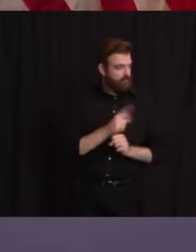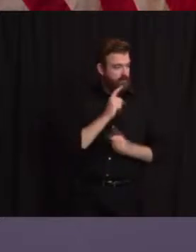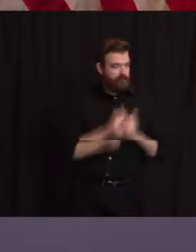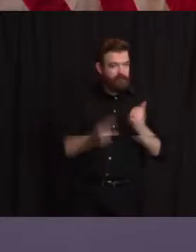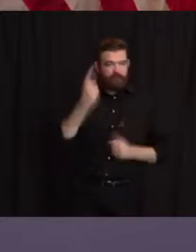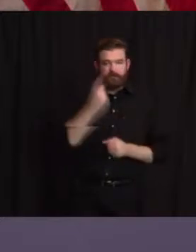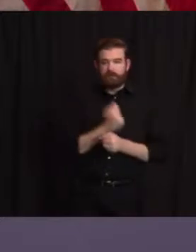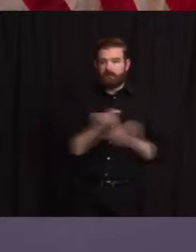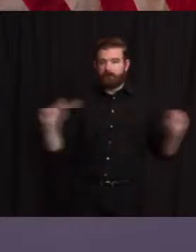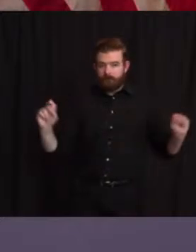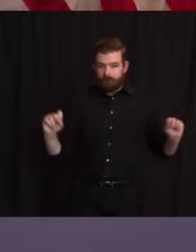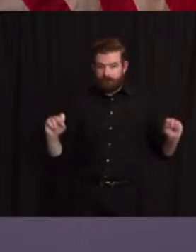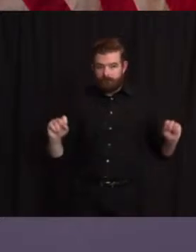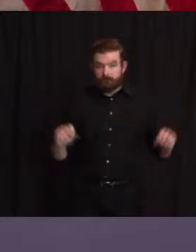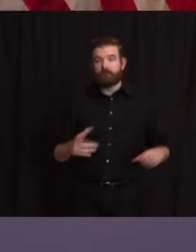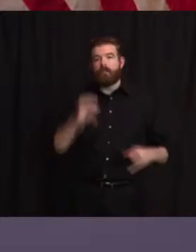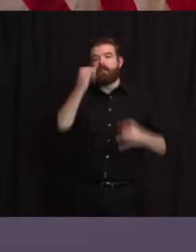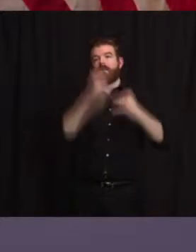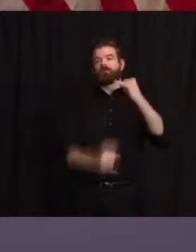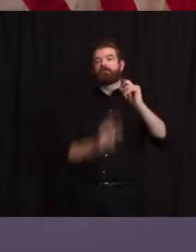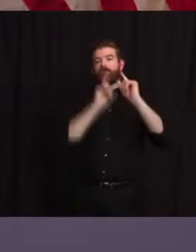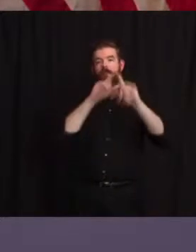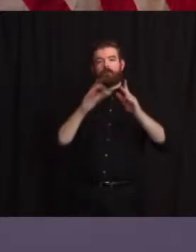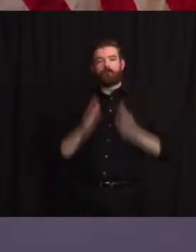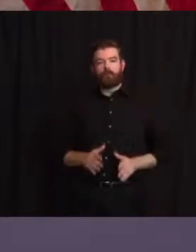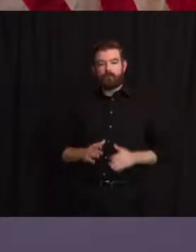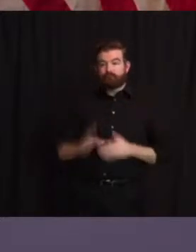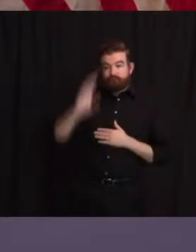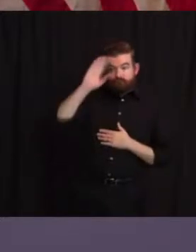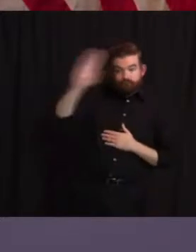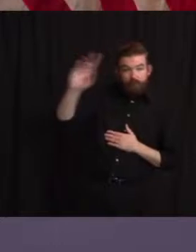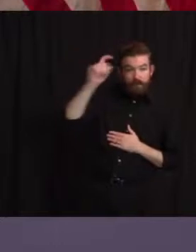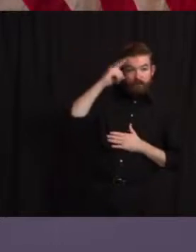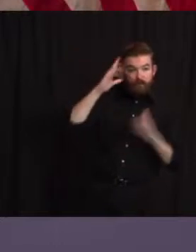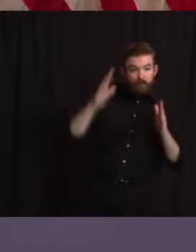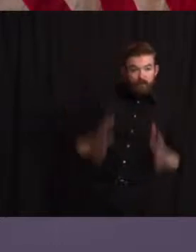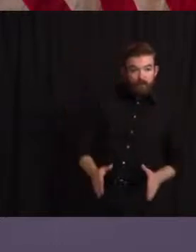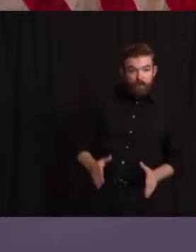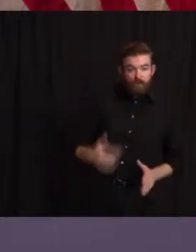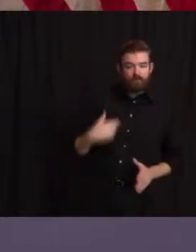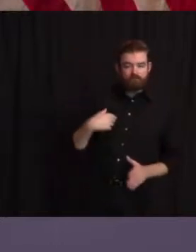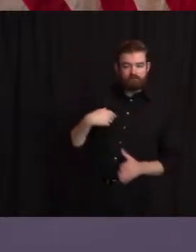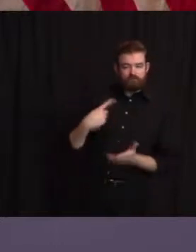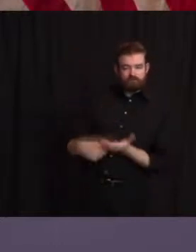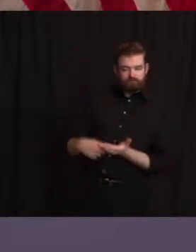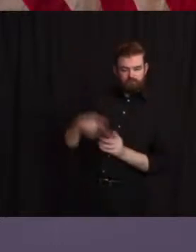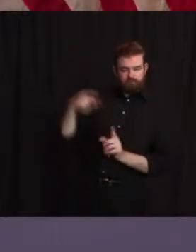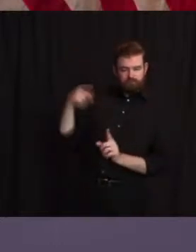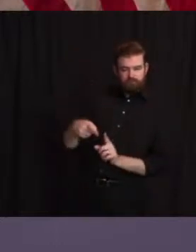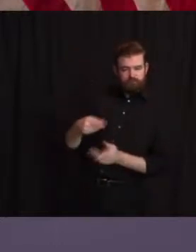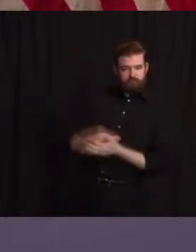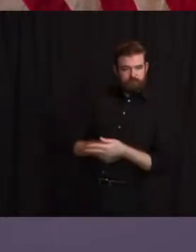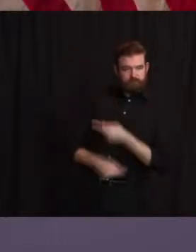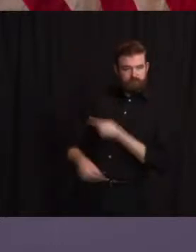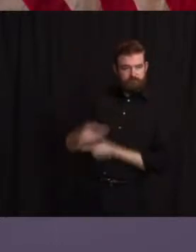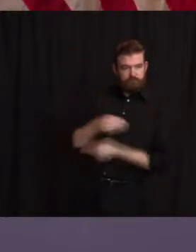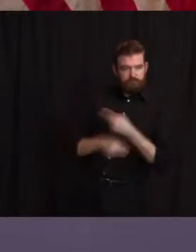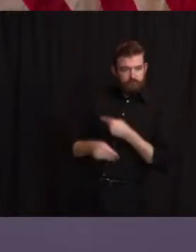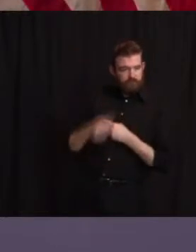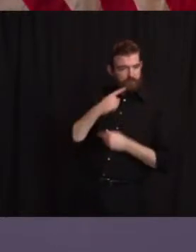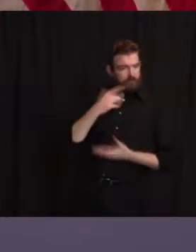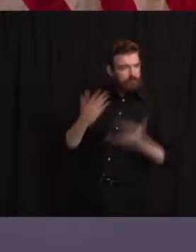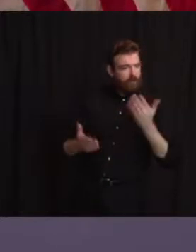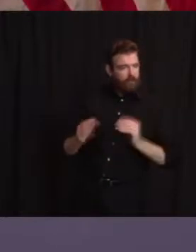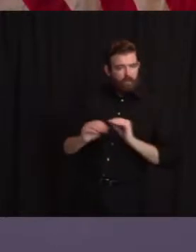These are all budget questions. When you say that with there might not be any tax increases through September 30th, but that beyond